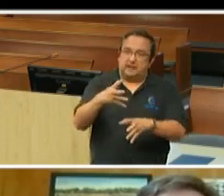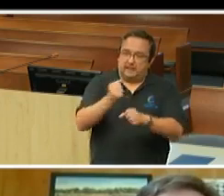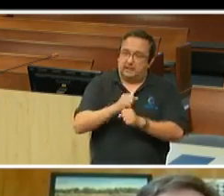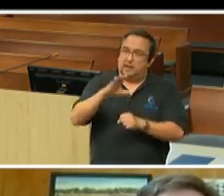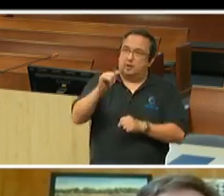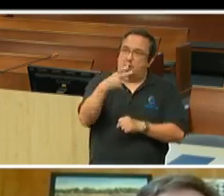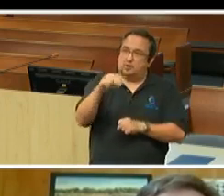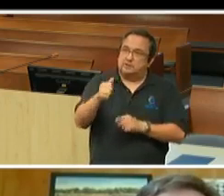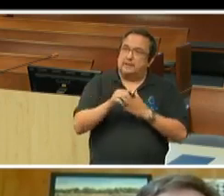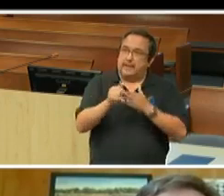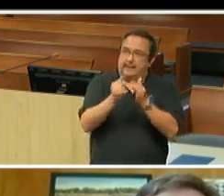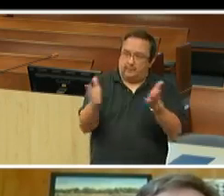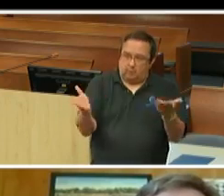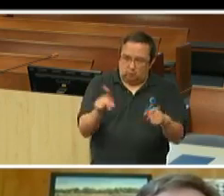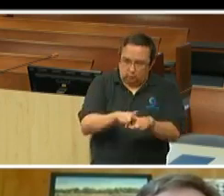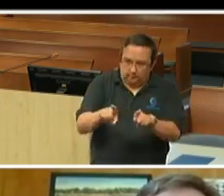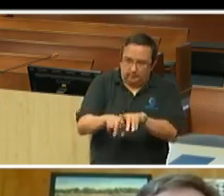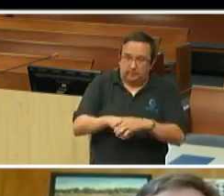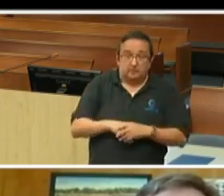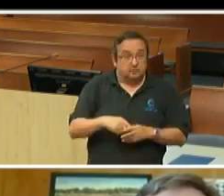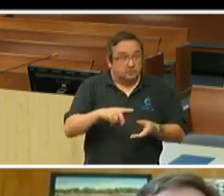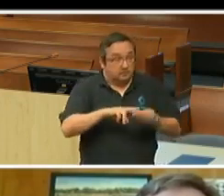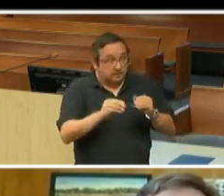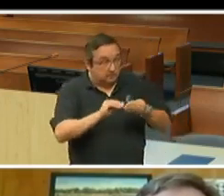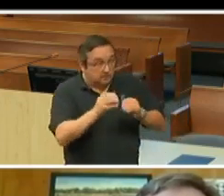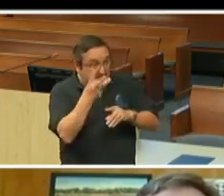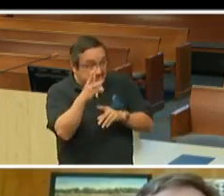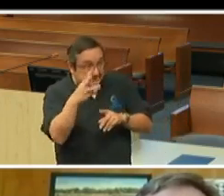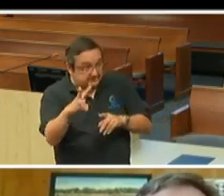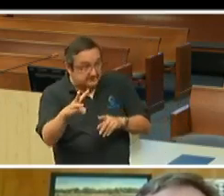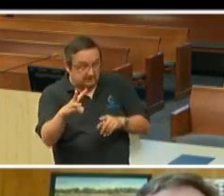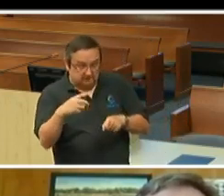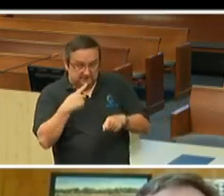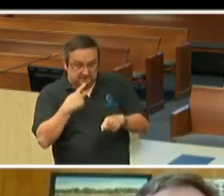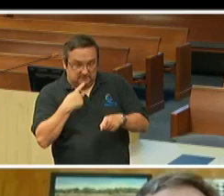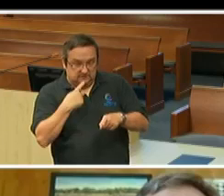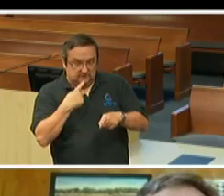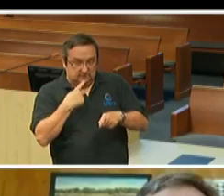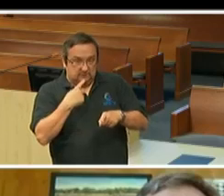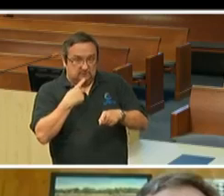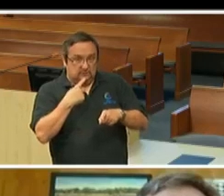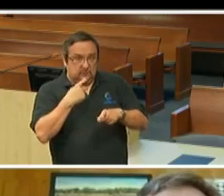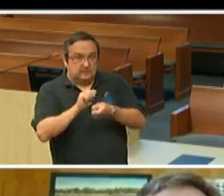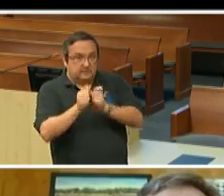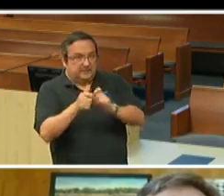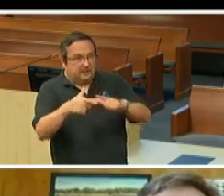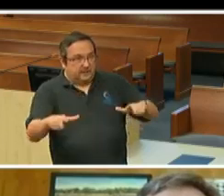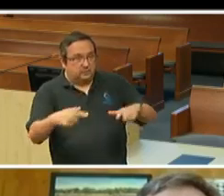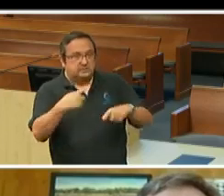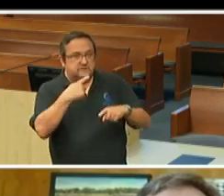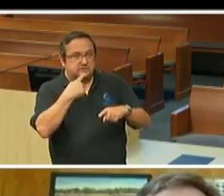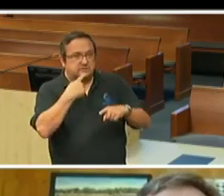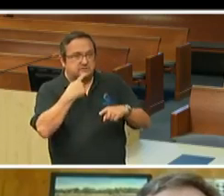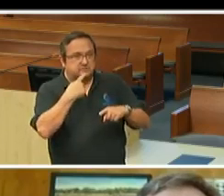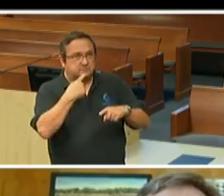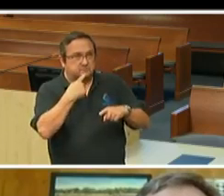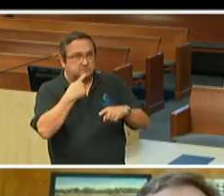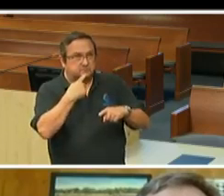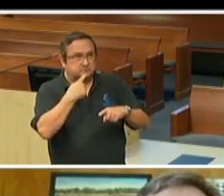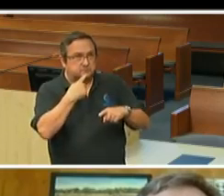OSHA guidelines. So, for instance, number 16 in the amended language speaks pretty far down the page,